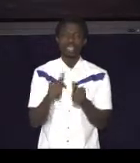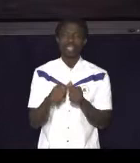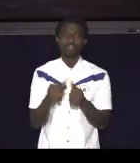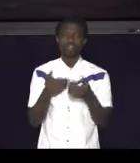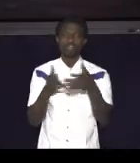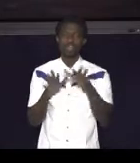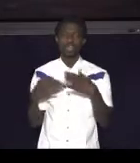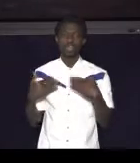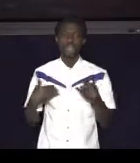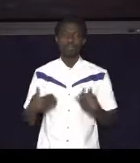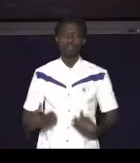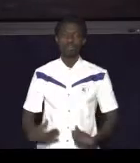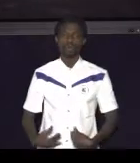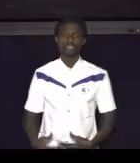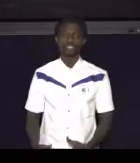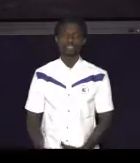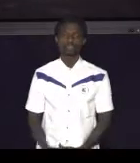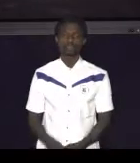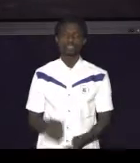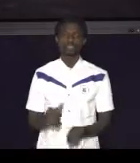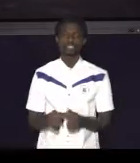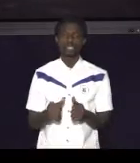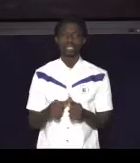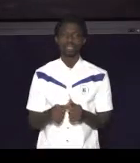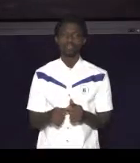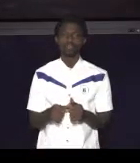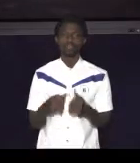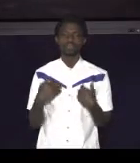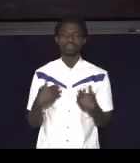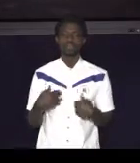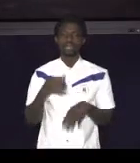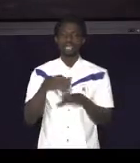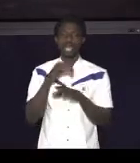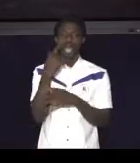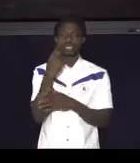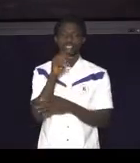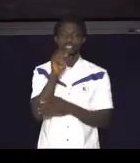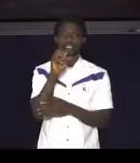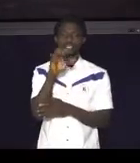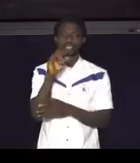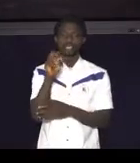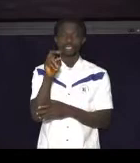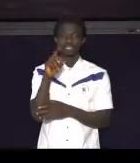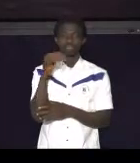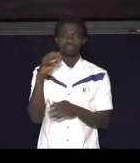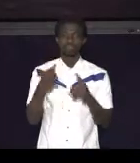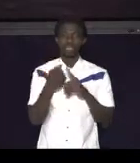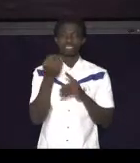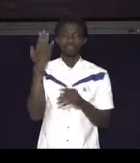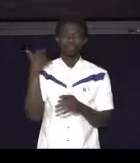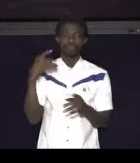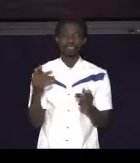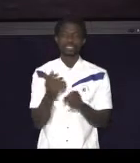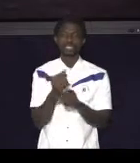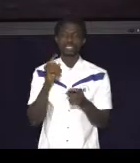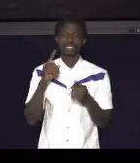body. Every dead body. Everybody at the scene of the accident was taken to the